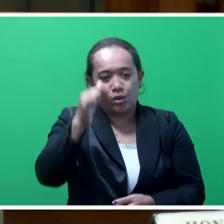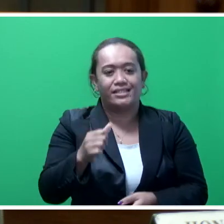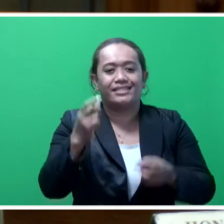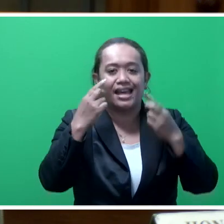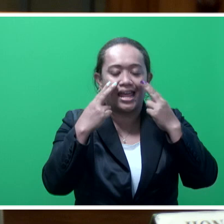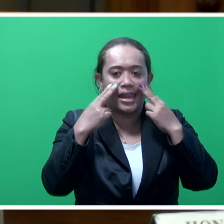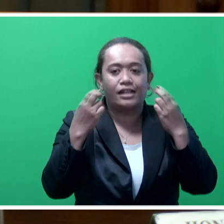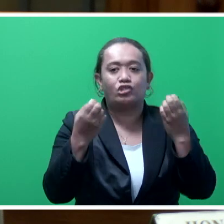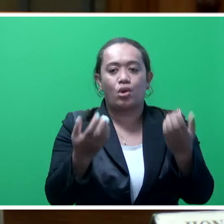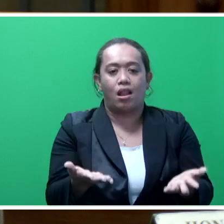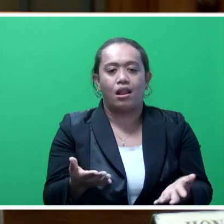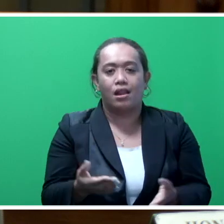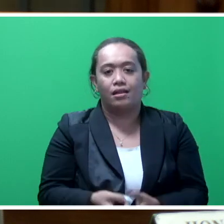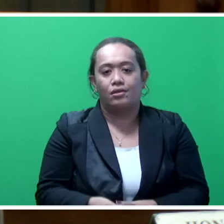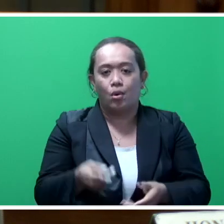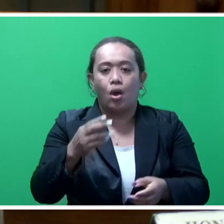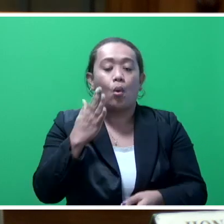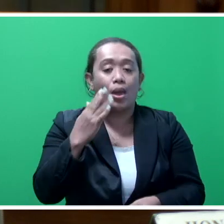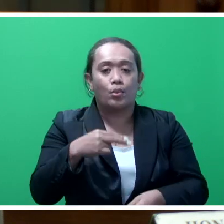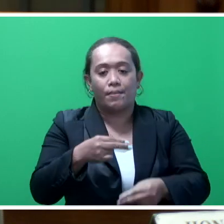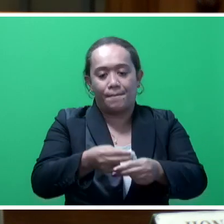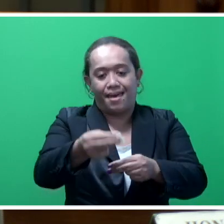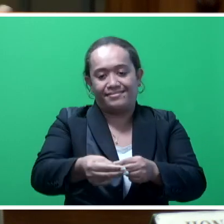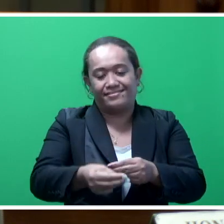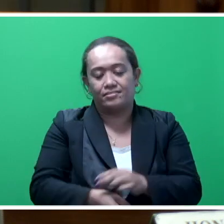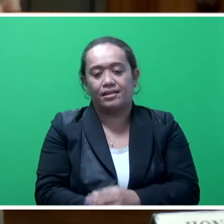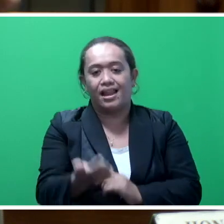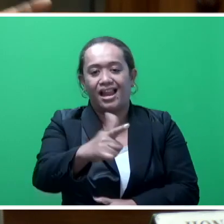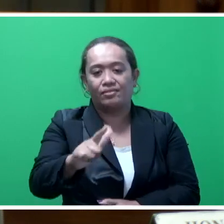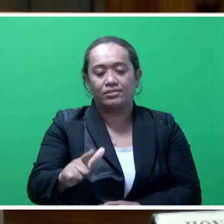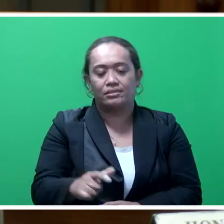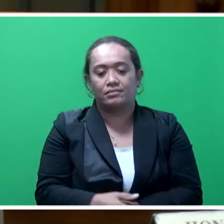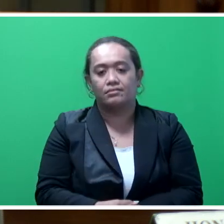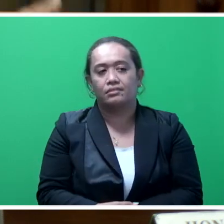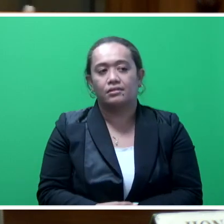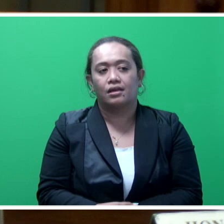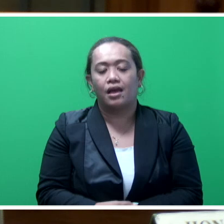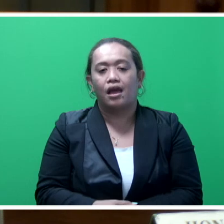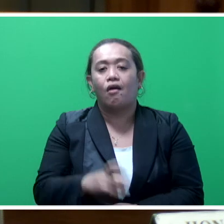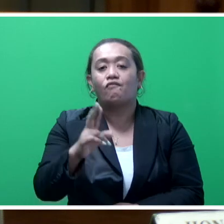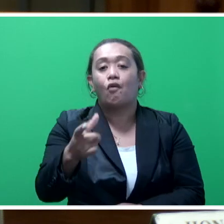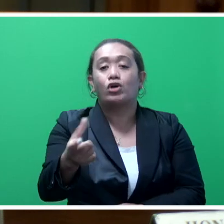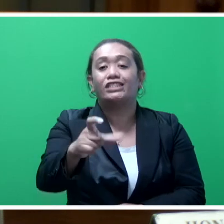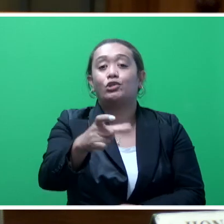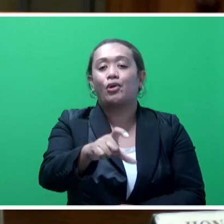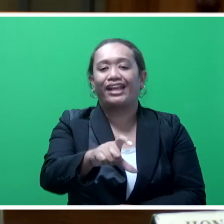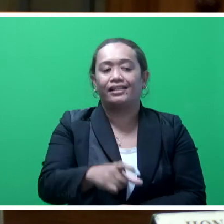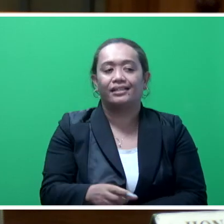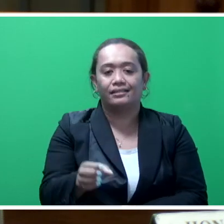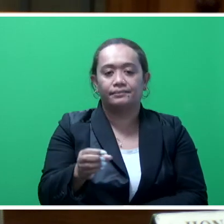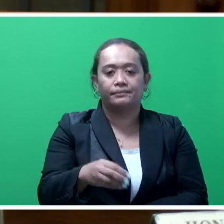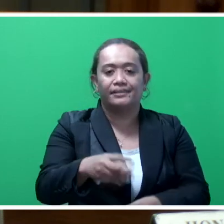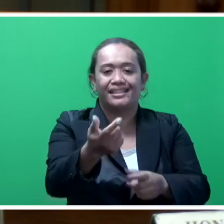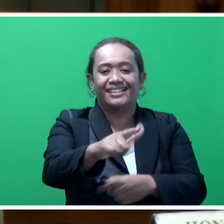want to risk it that it is mixed up with commercial turmeric that is grown with